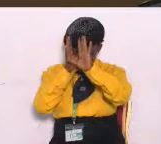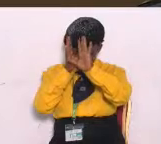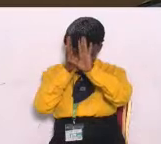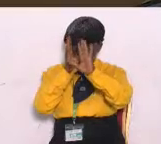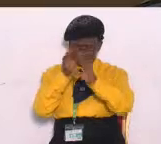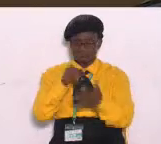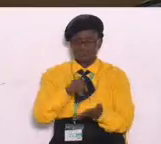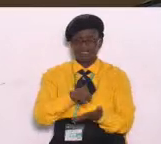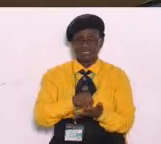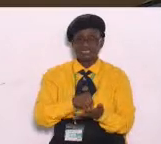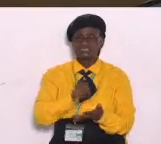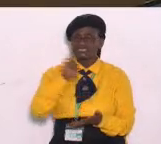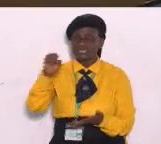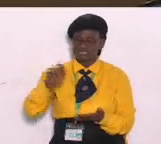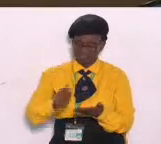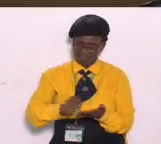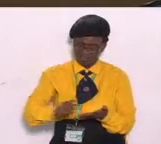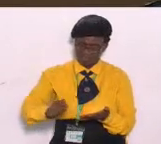it is written,